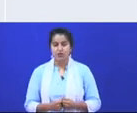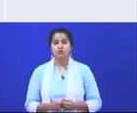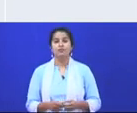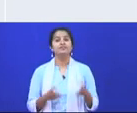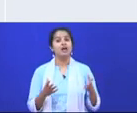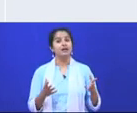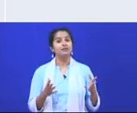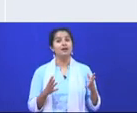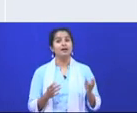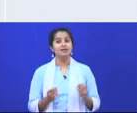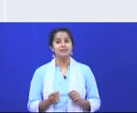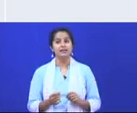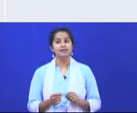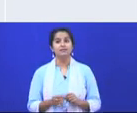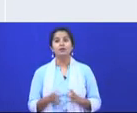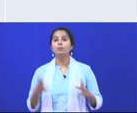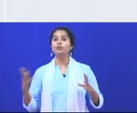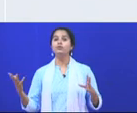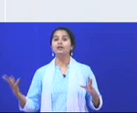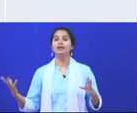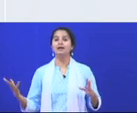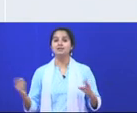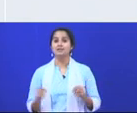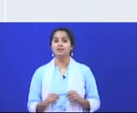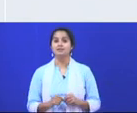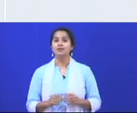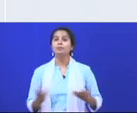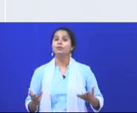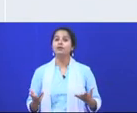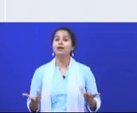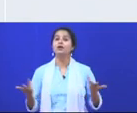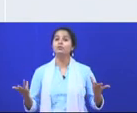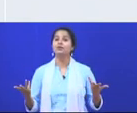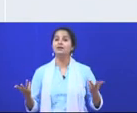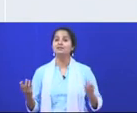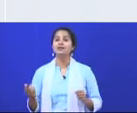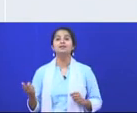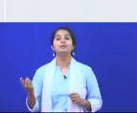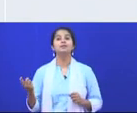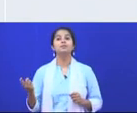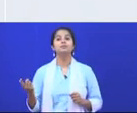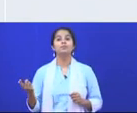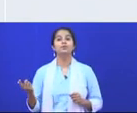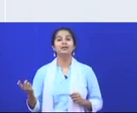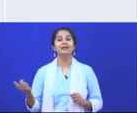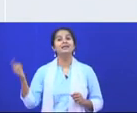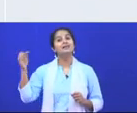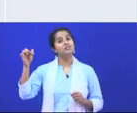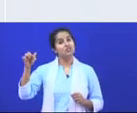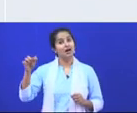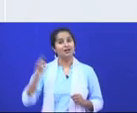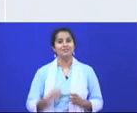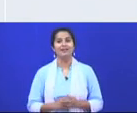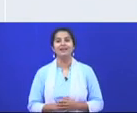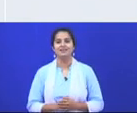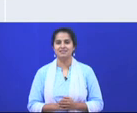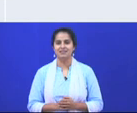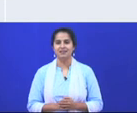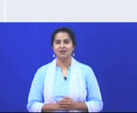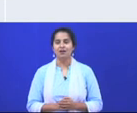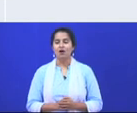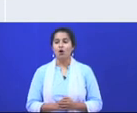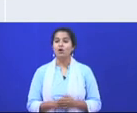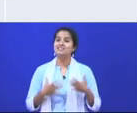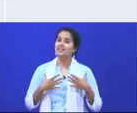application. So if you have chhatraha asti, buddhihi asti. Buddhihi kutra asti? Buddhihi chhatre